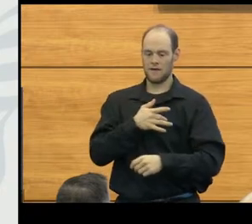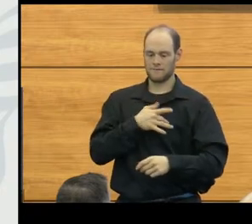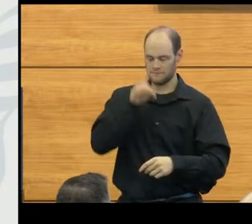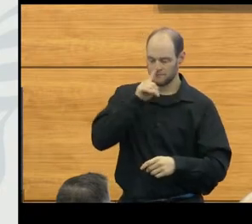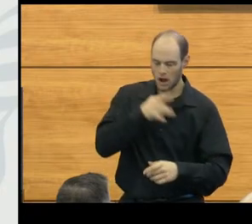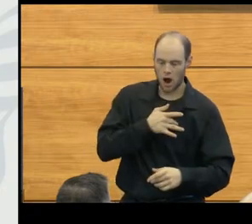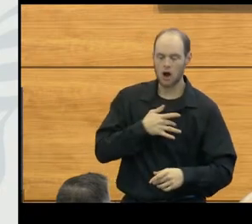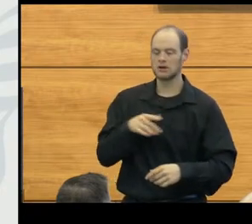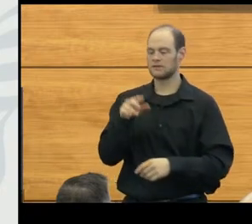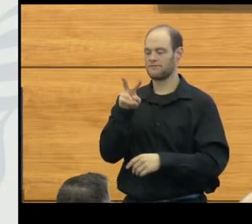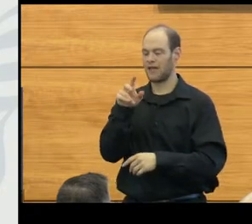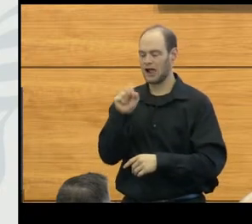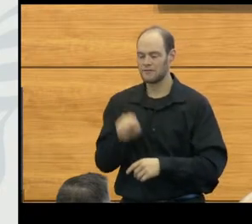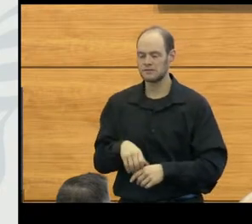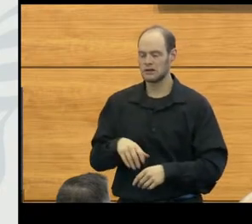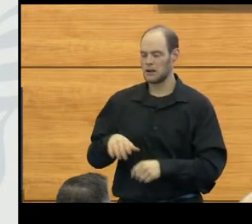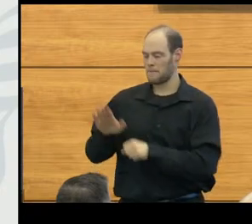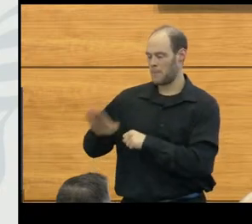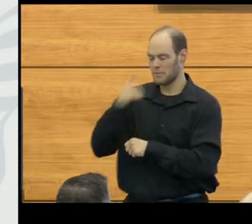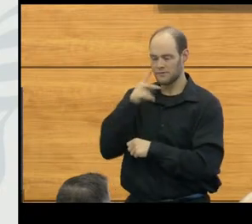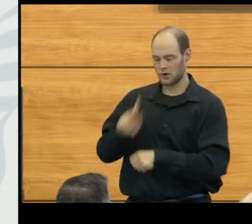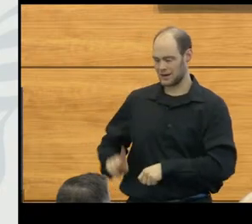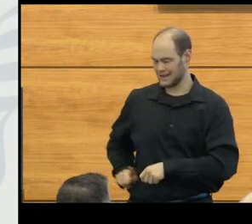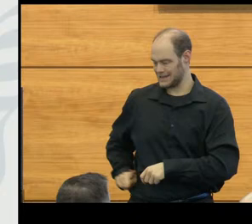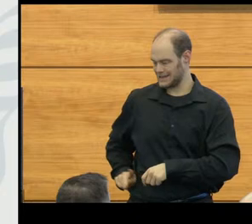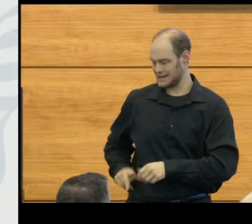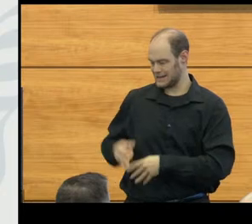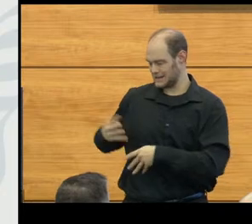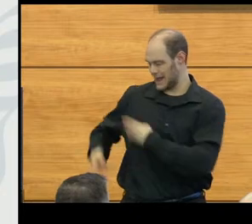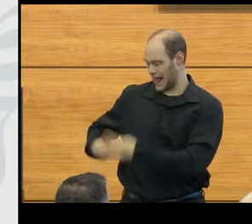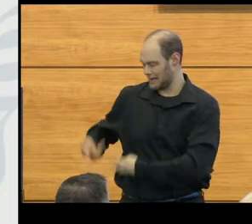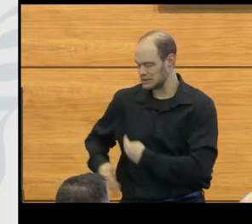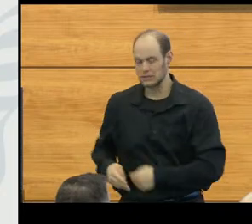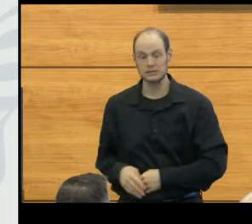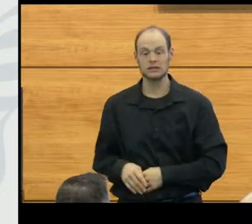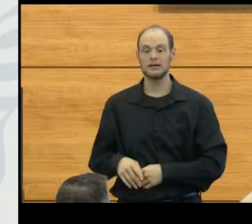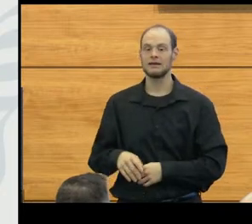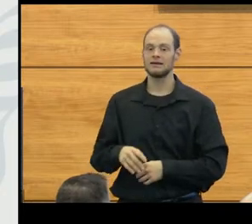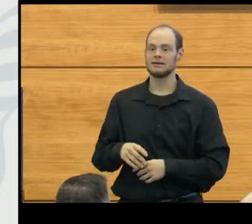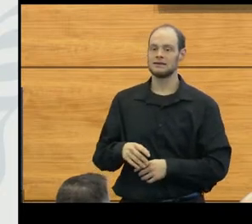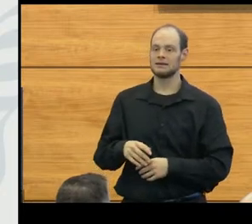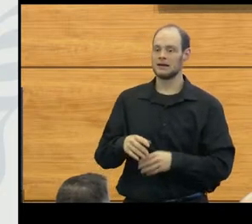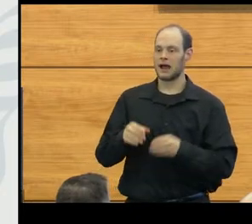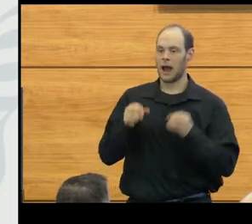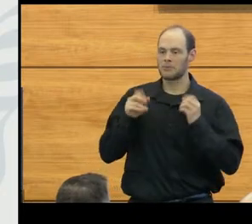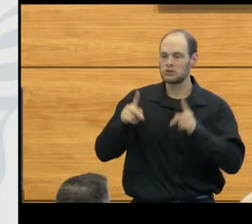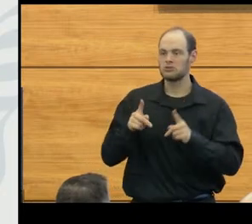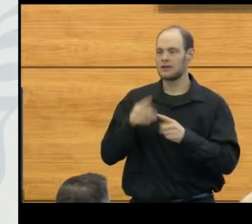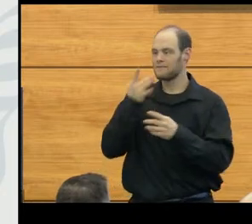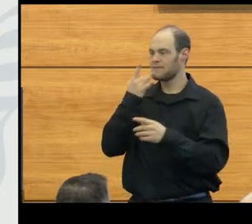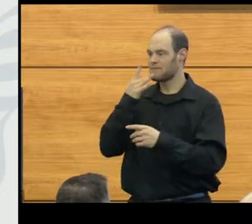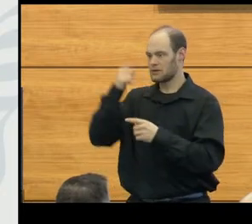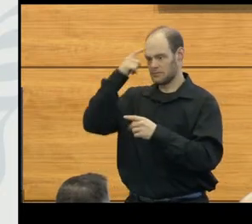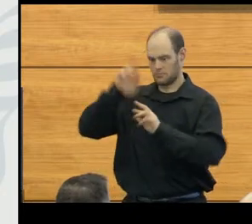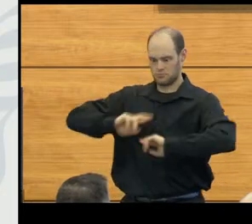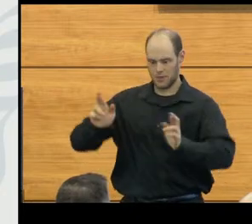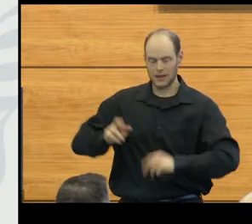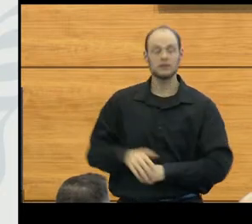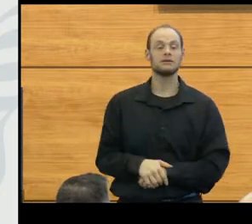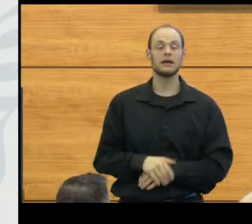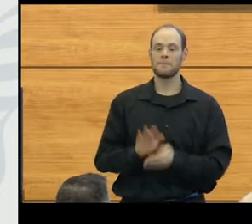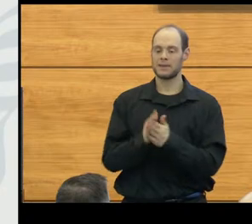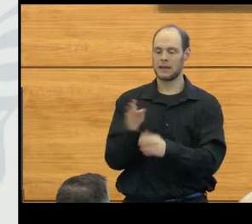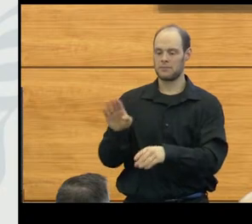hearts, pumps for kidney dialysis. Again, chance favored the prepared mind. It eventually became